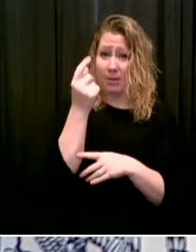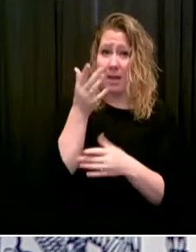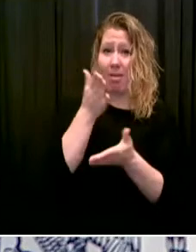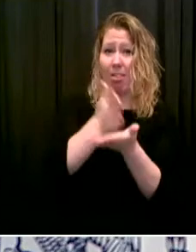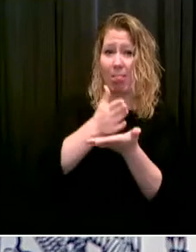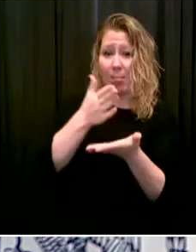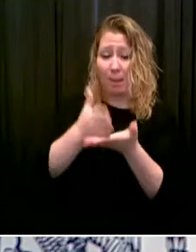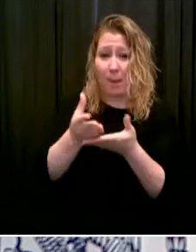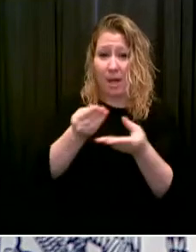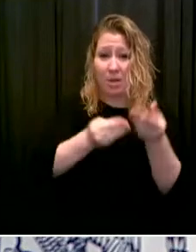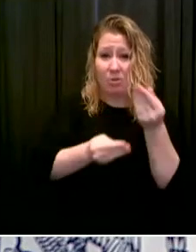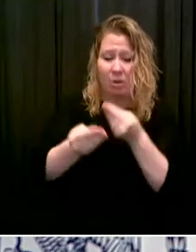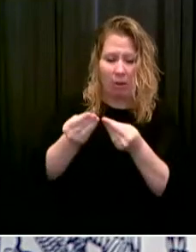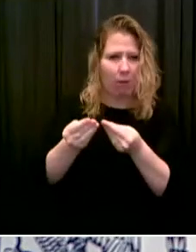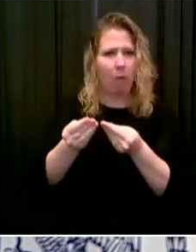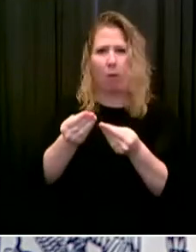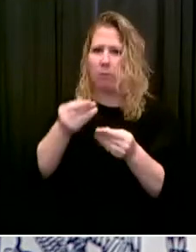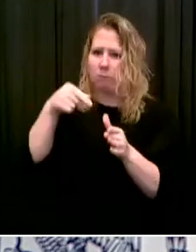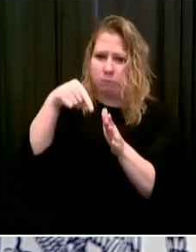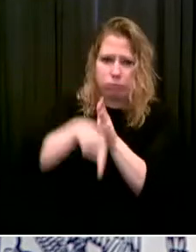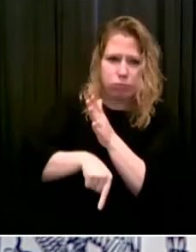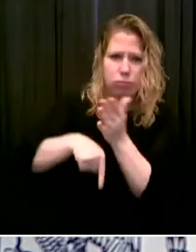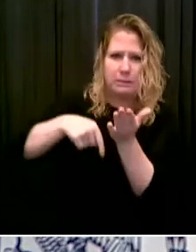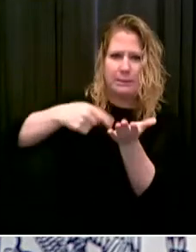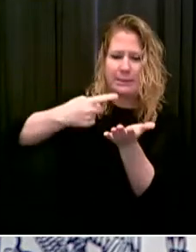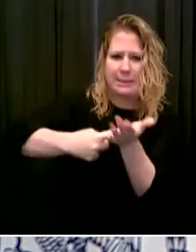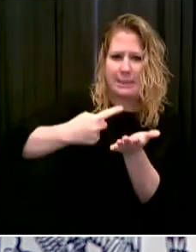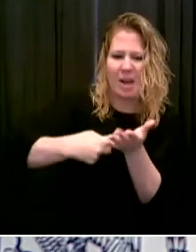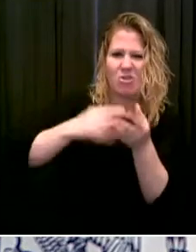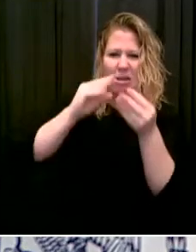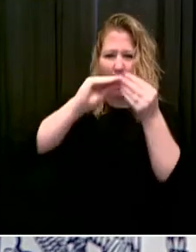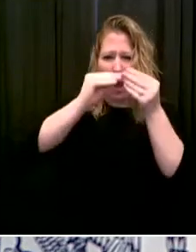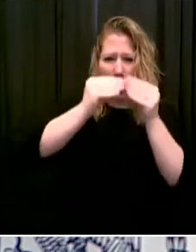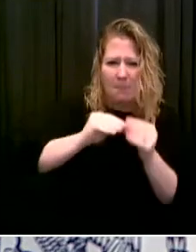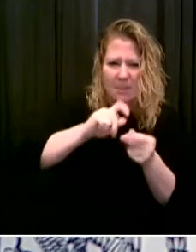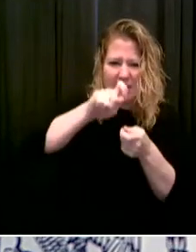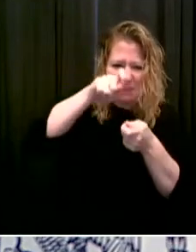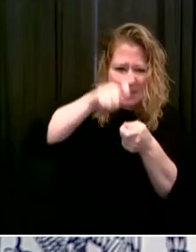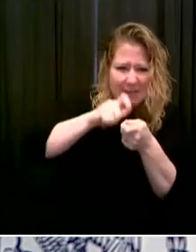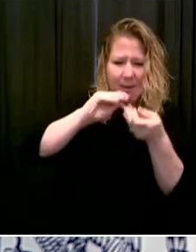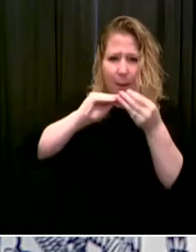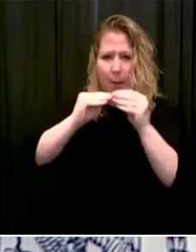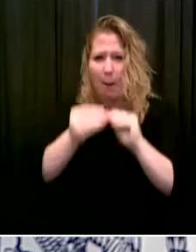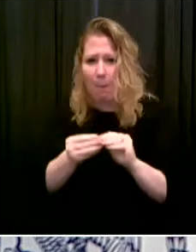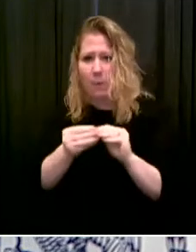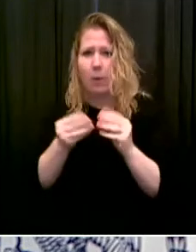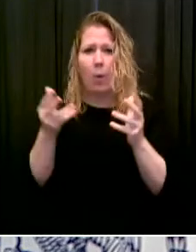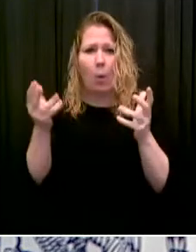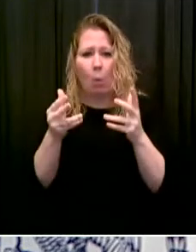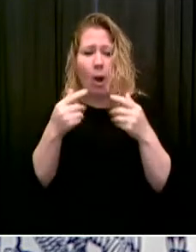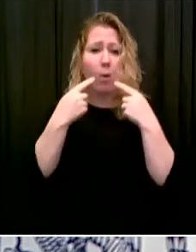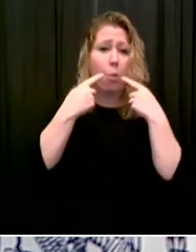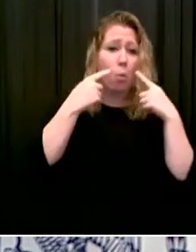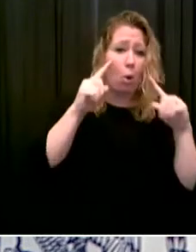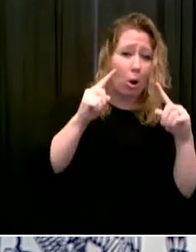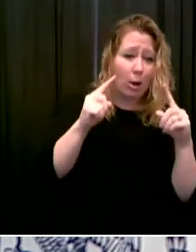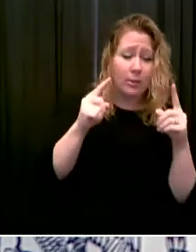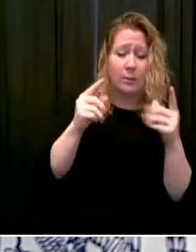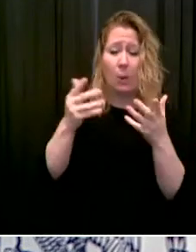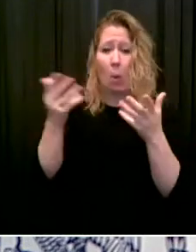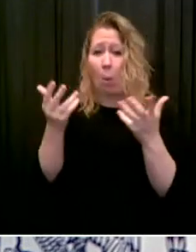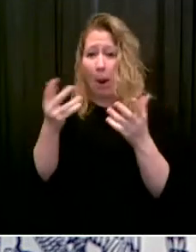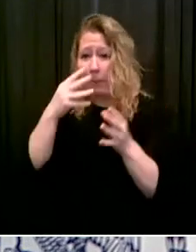put into certain initiatives, what will work, what's viable, what's a priority. It's not a contentious moment. There's